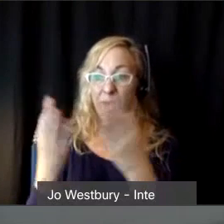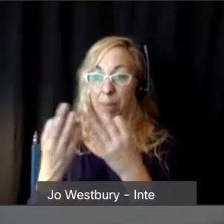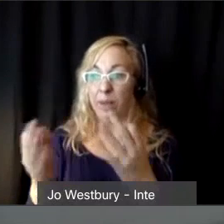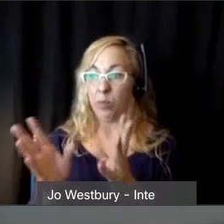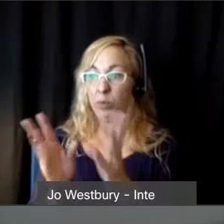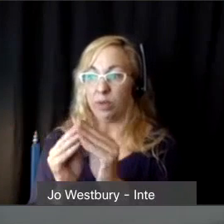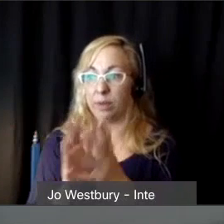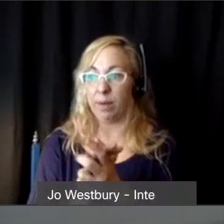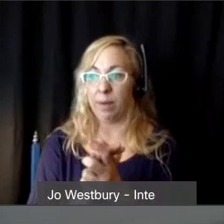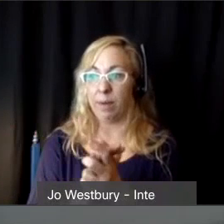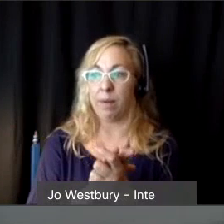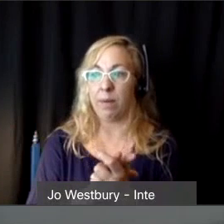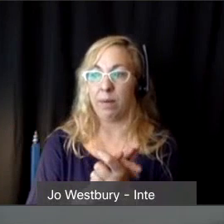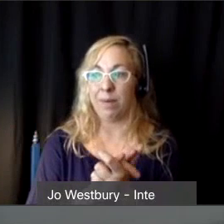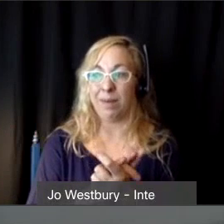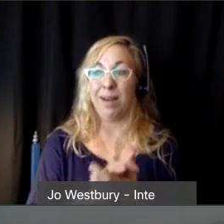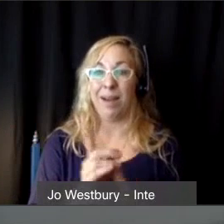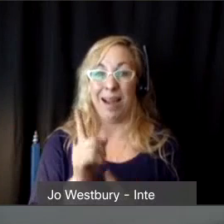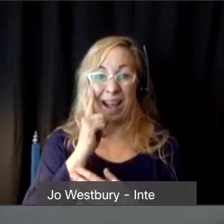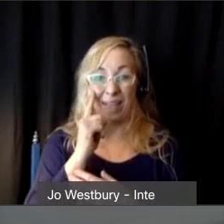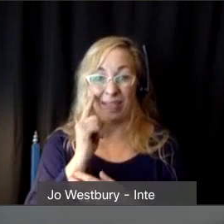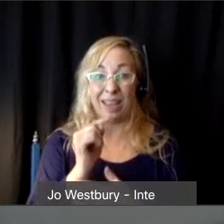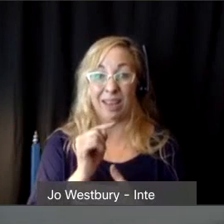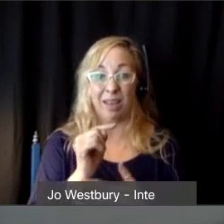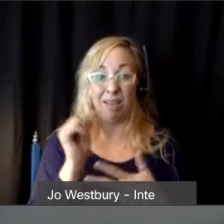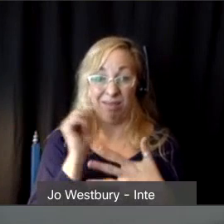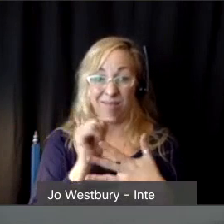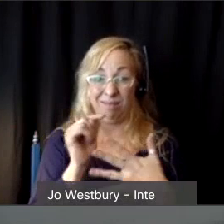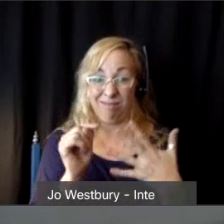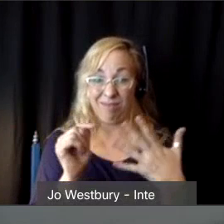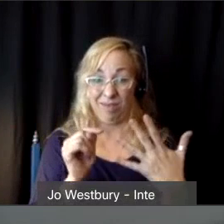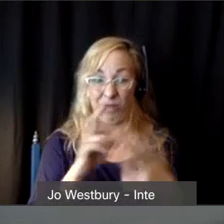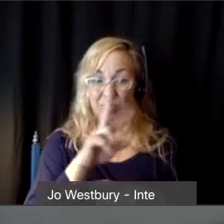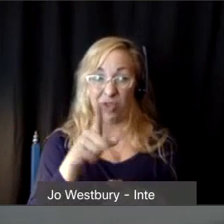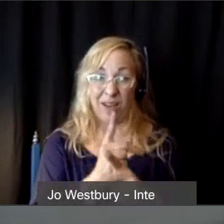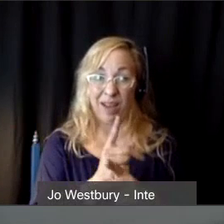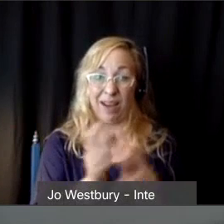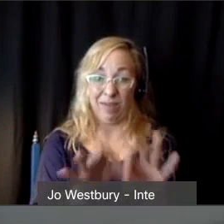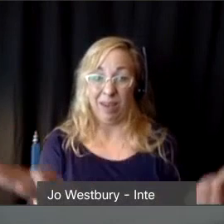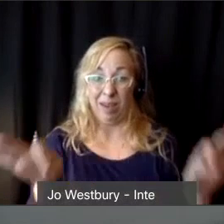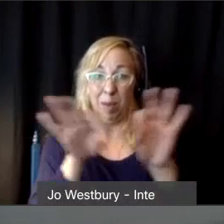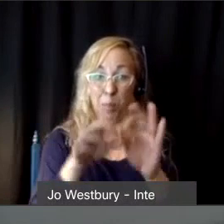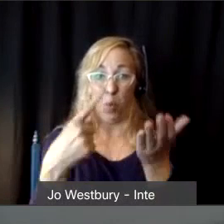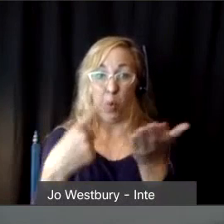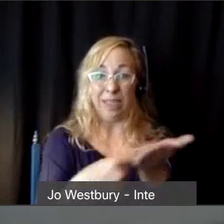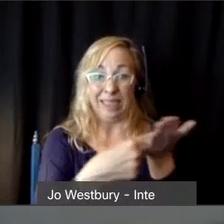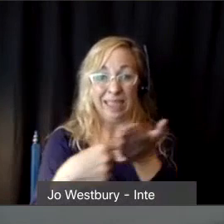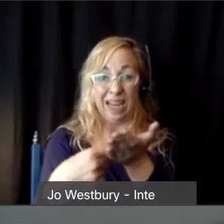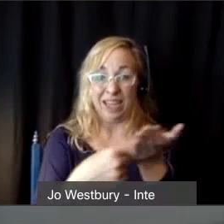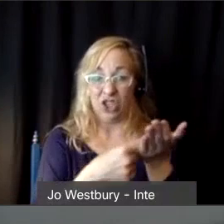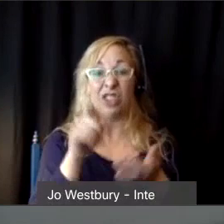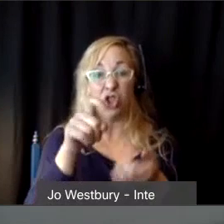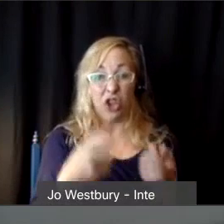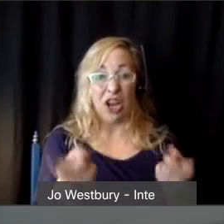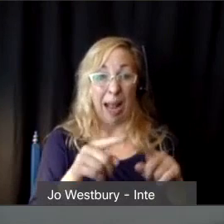I think that those are the kinds of conversations that I would have with the people I live with,